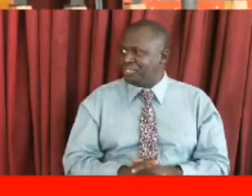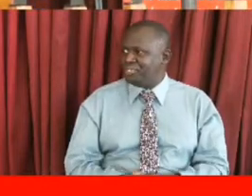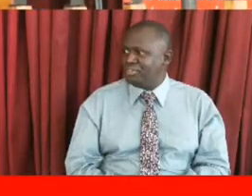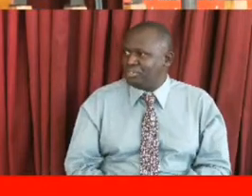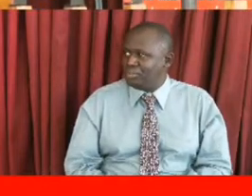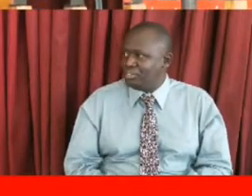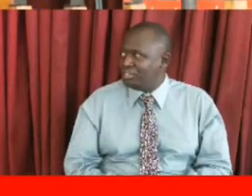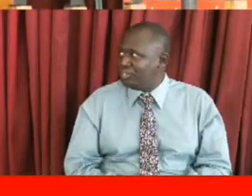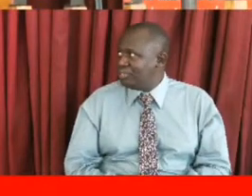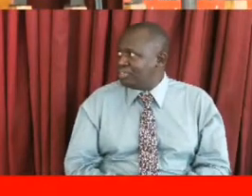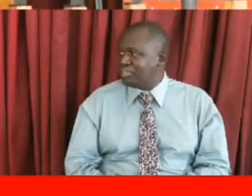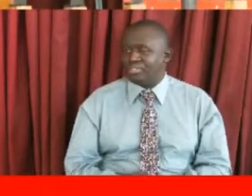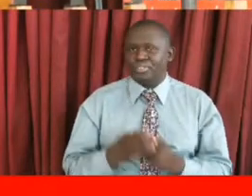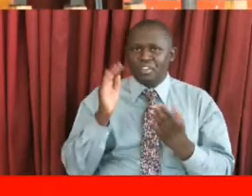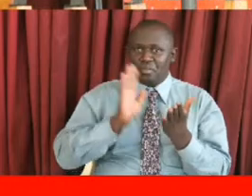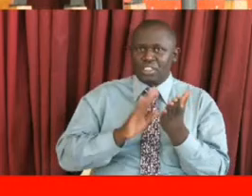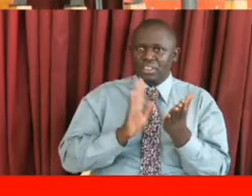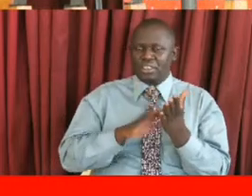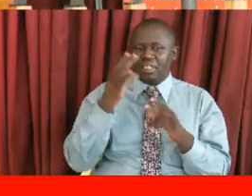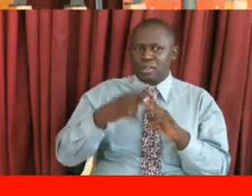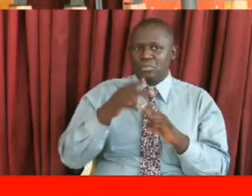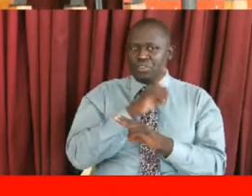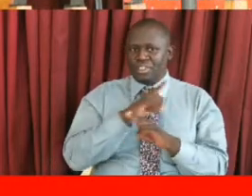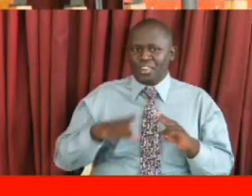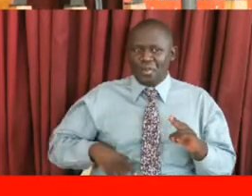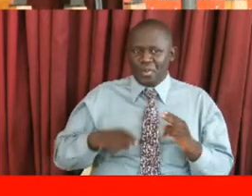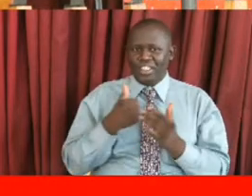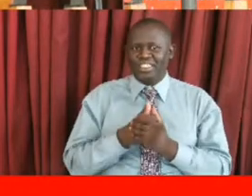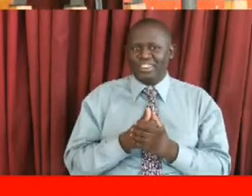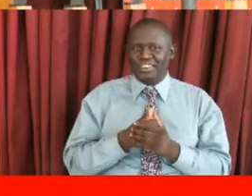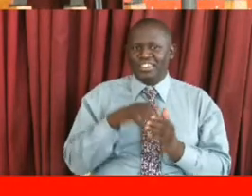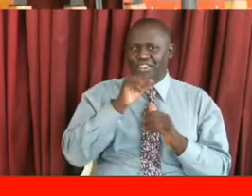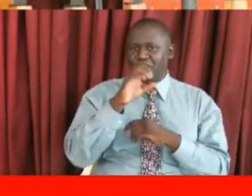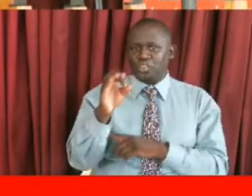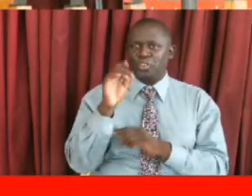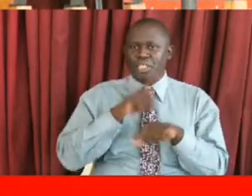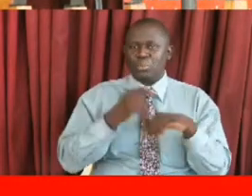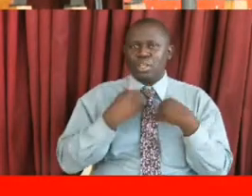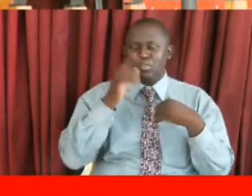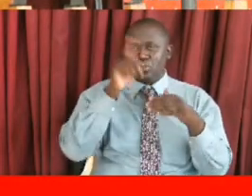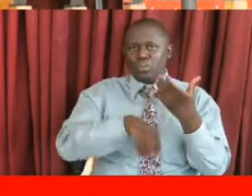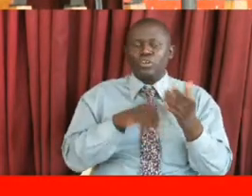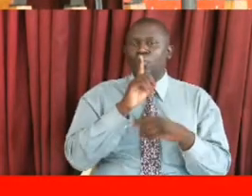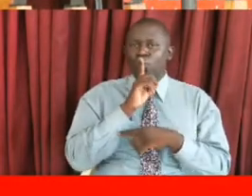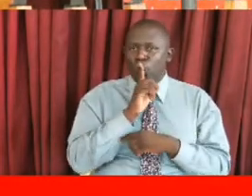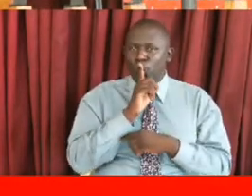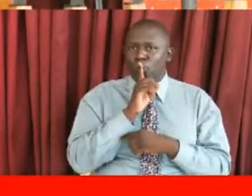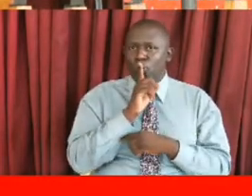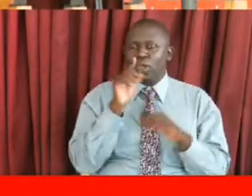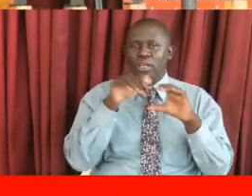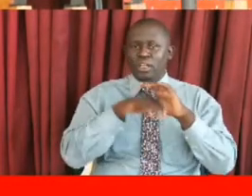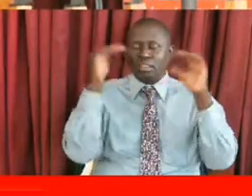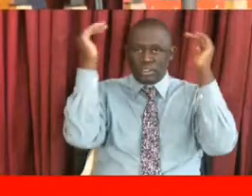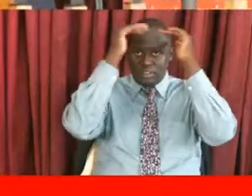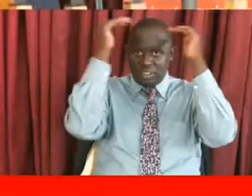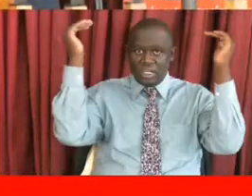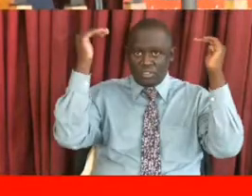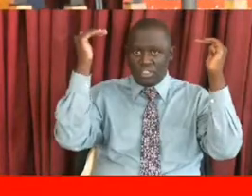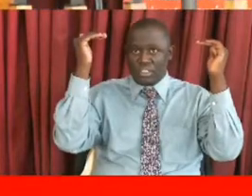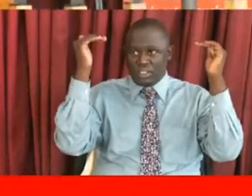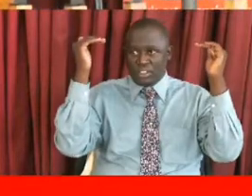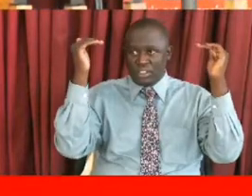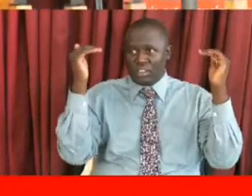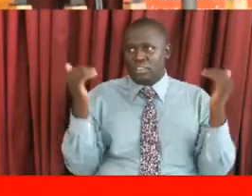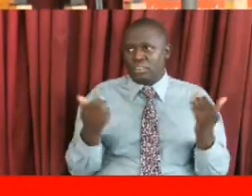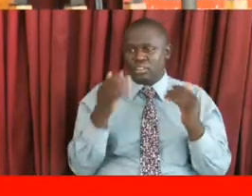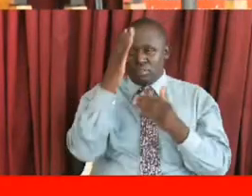hallelujah praise the name of the Lord so when there is silence in heaven for the space of